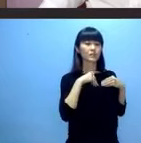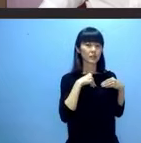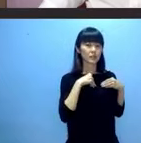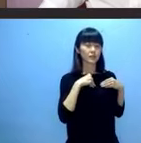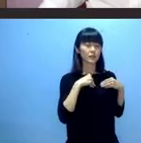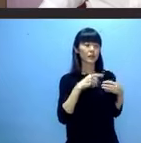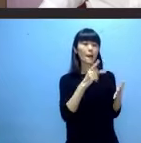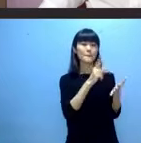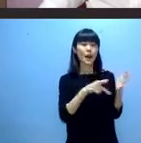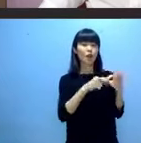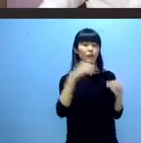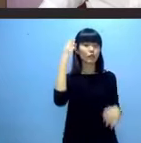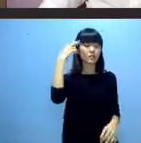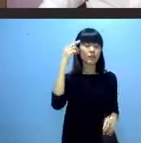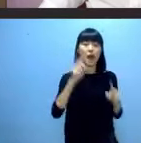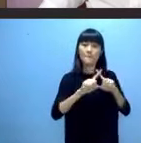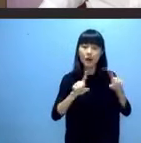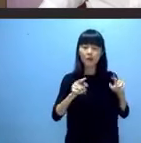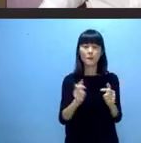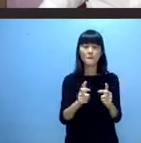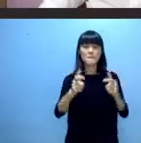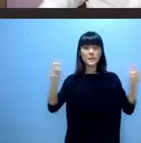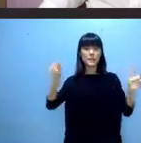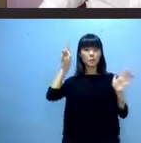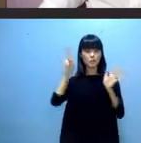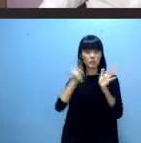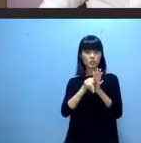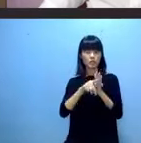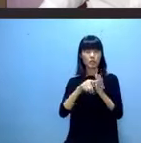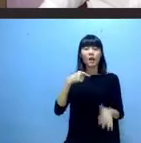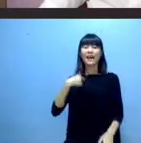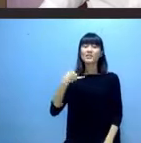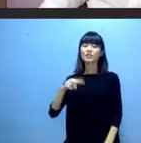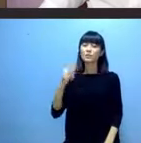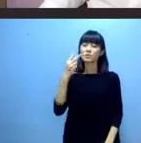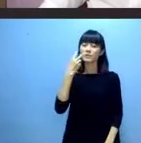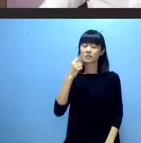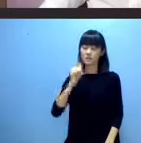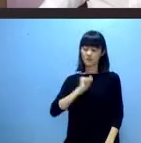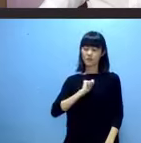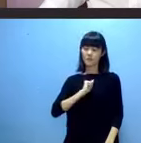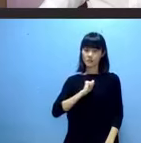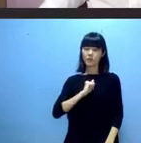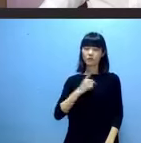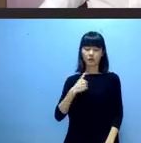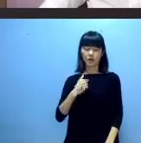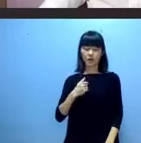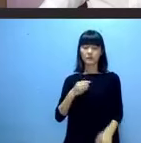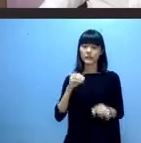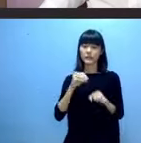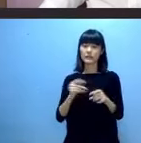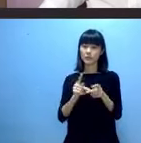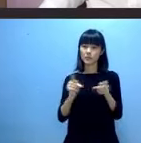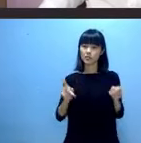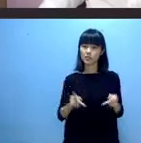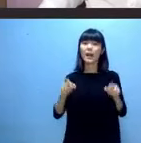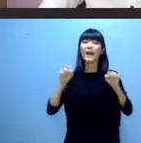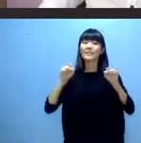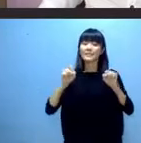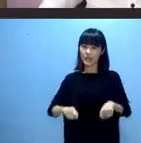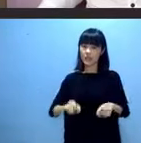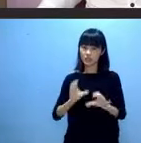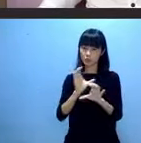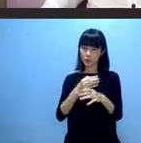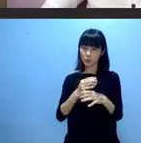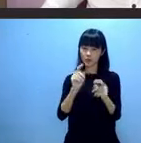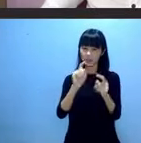is I still see myself in a position where I'm able to create the change that I want to see, or